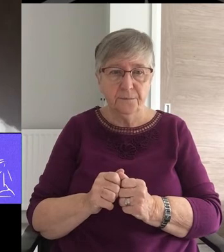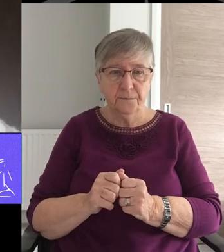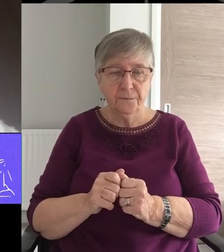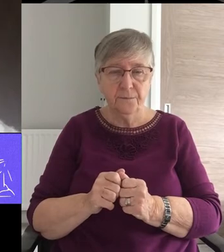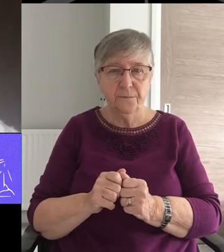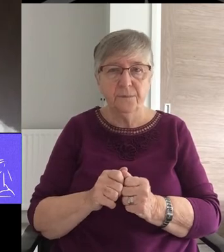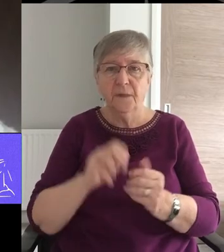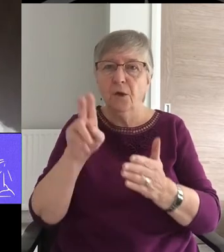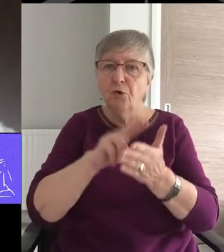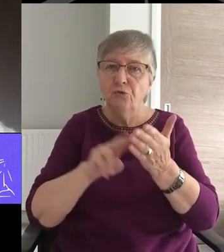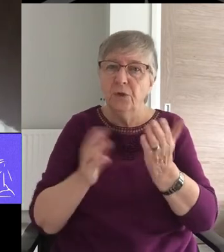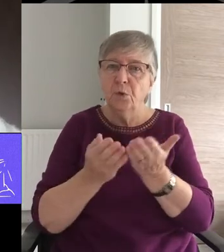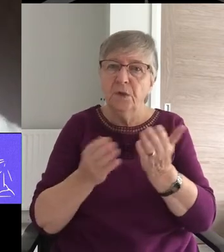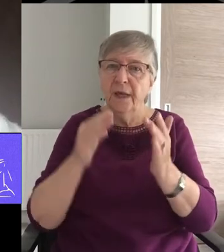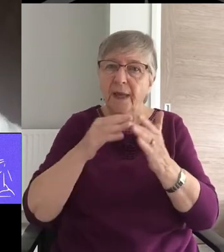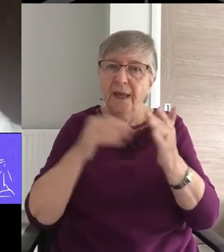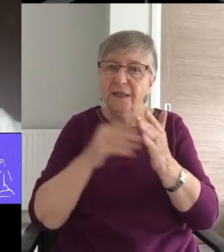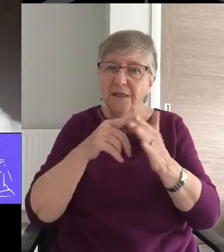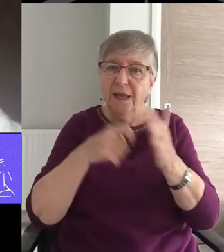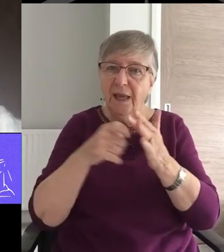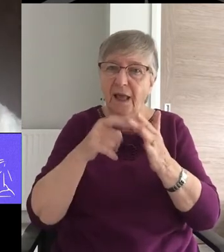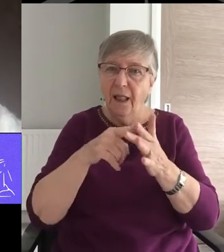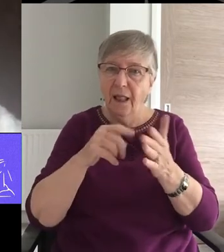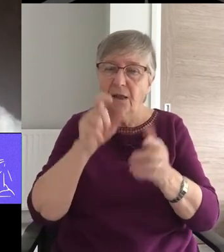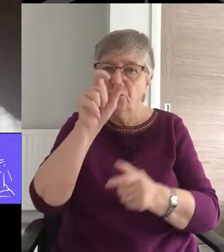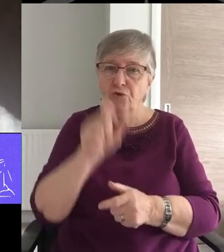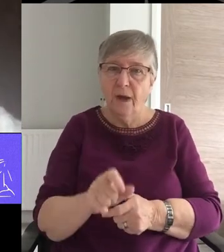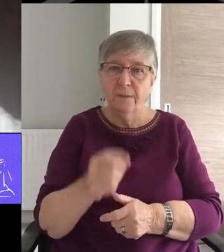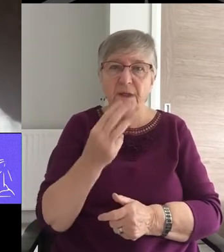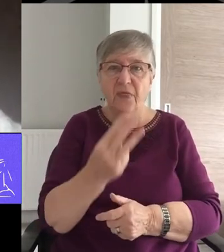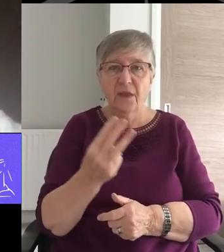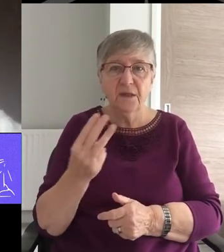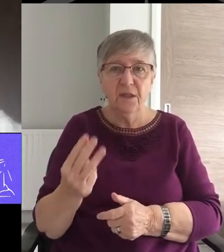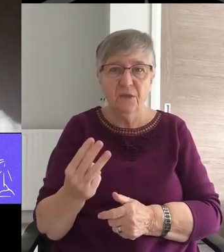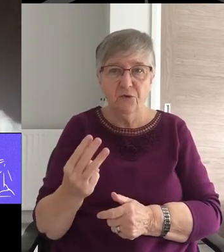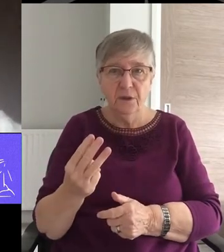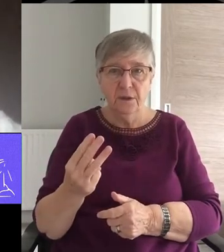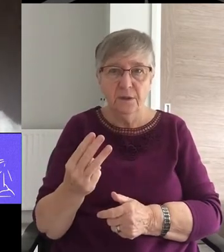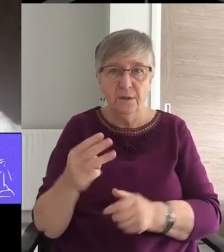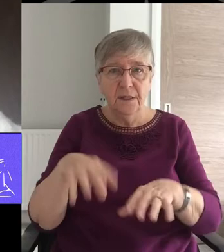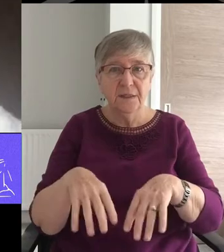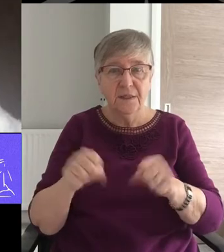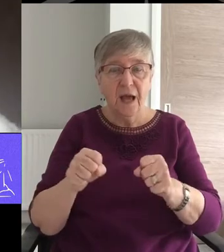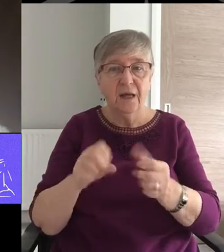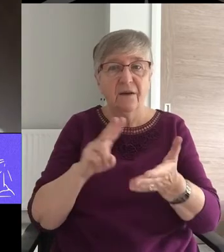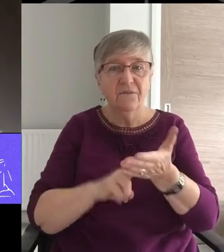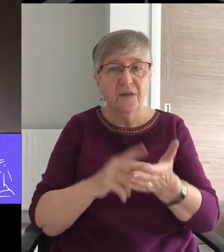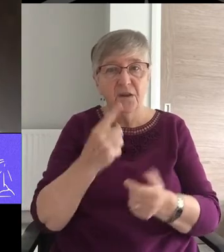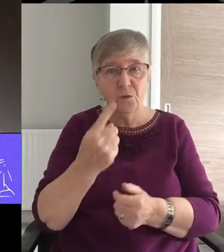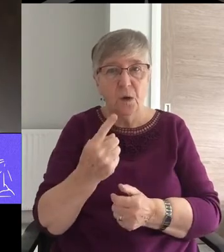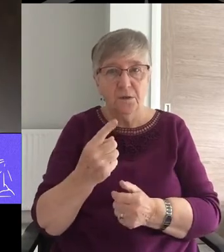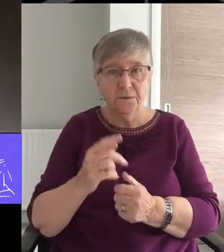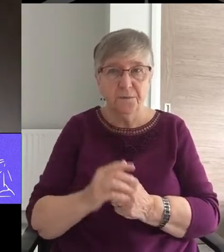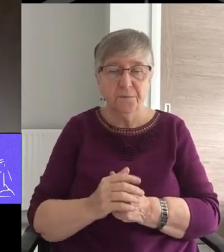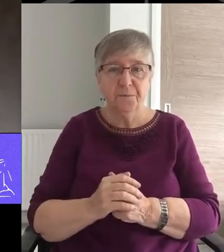we're reading from the book of Ezekiel, Ezekiel chapter 33, starting at verse